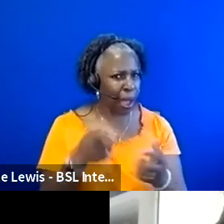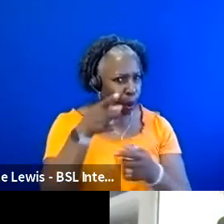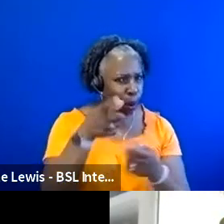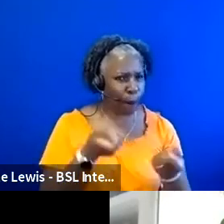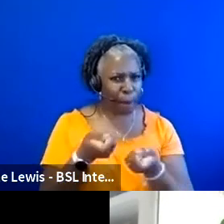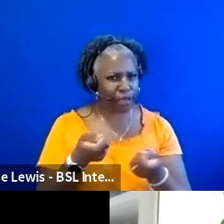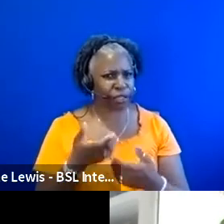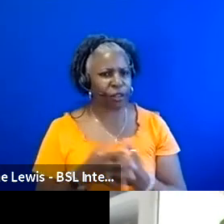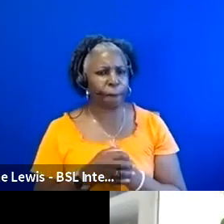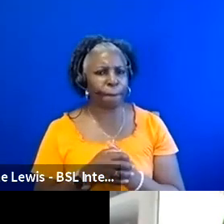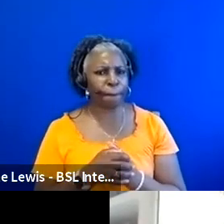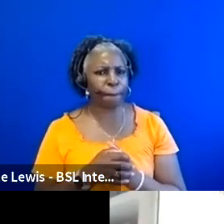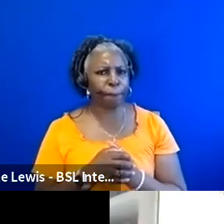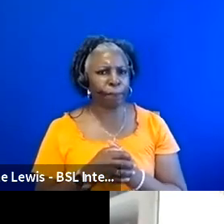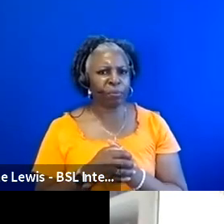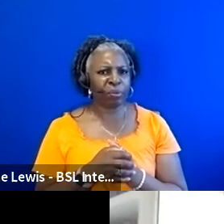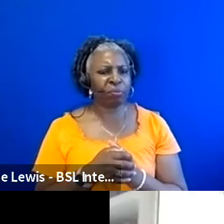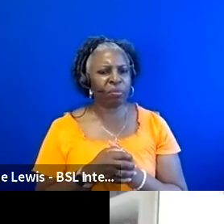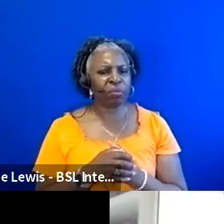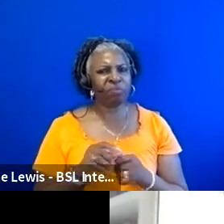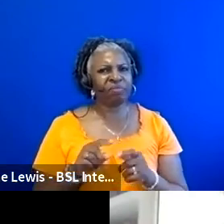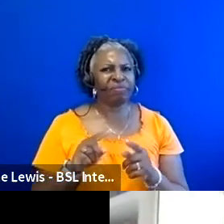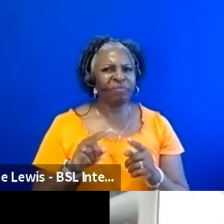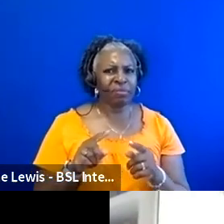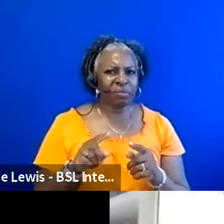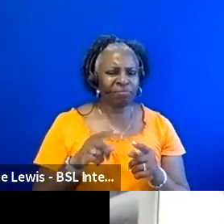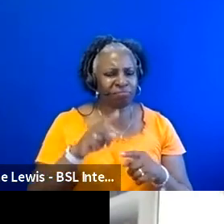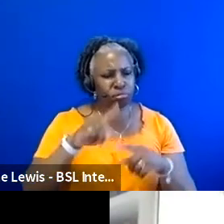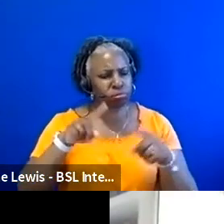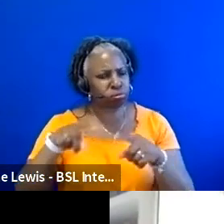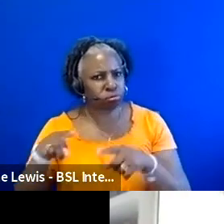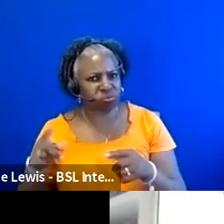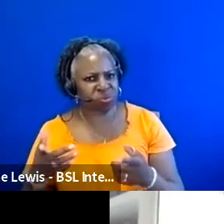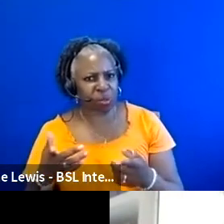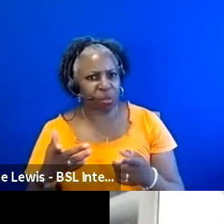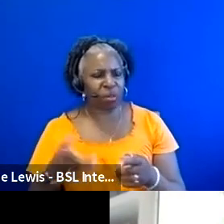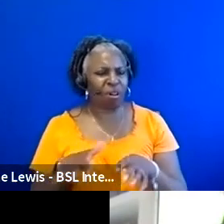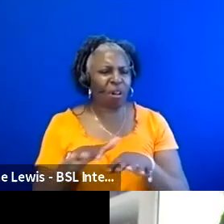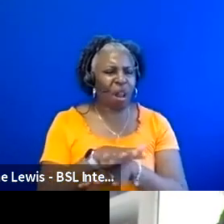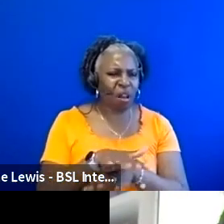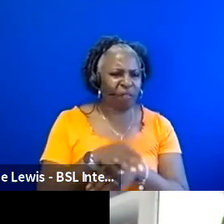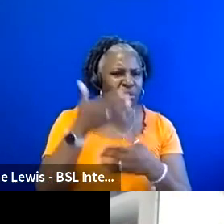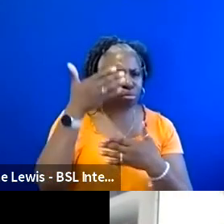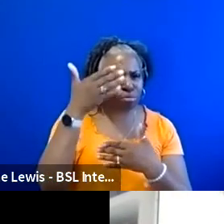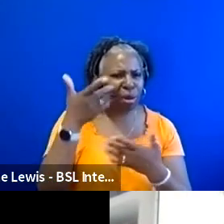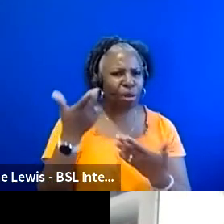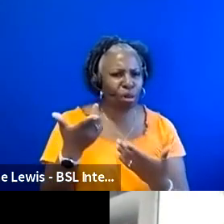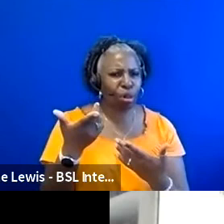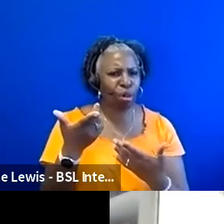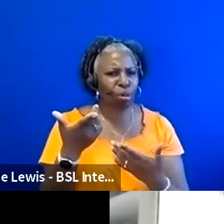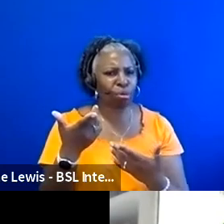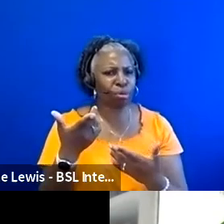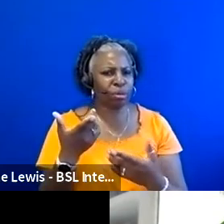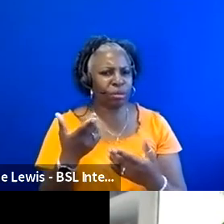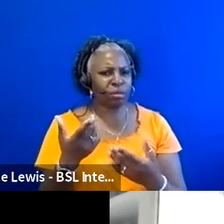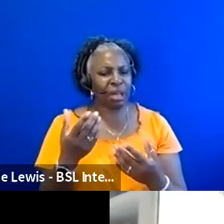So I've had different moments in how I've covered Morocco. I covered it pretty intensely during the Arab Spring. We had